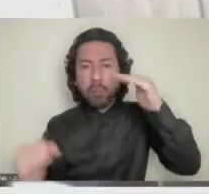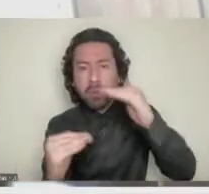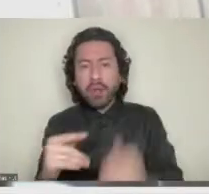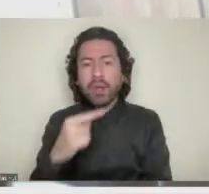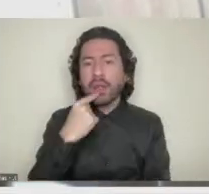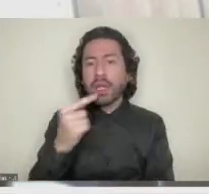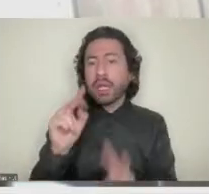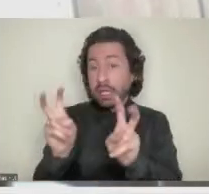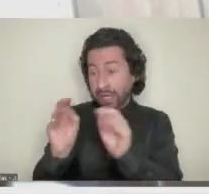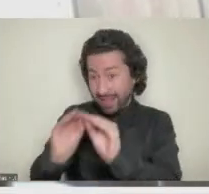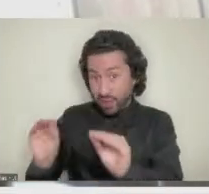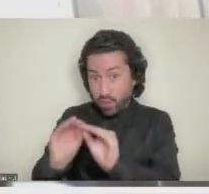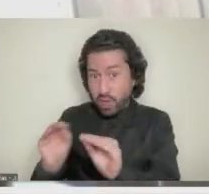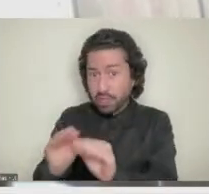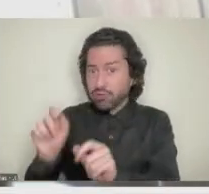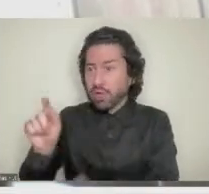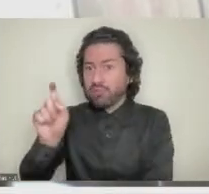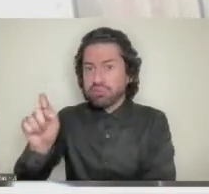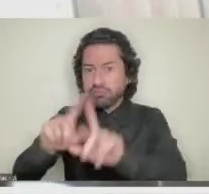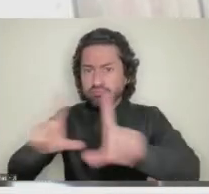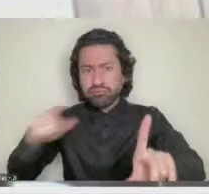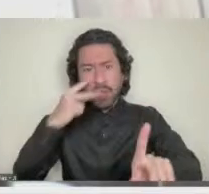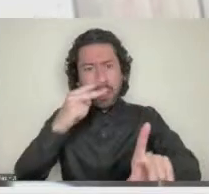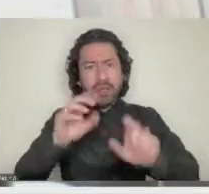portal. The